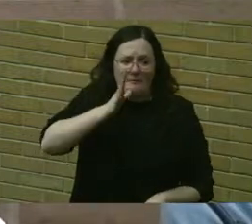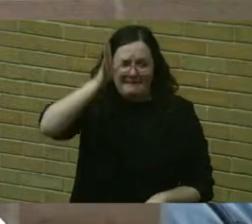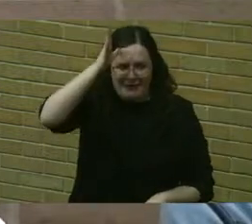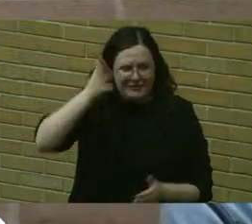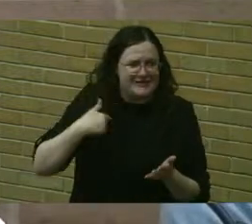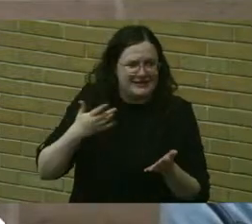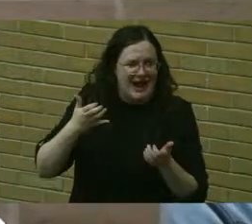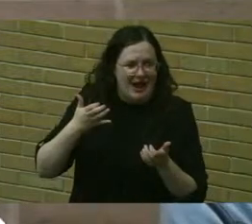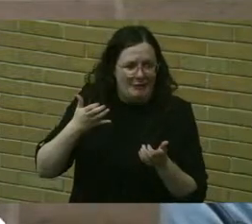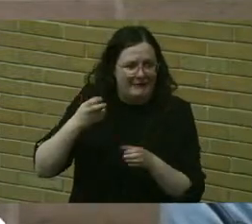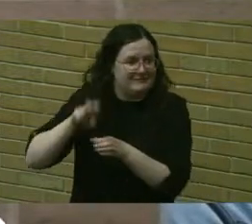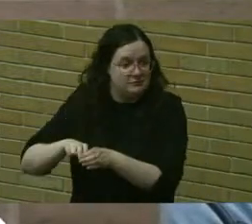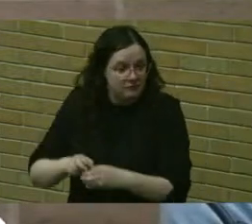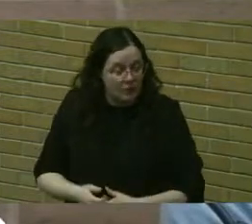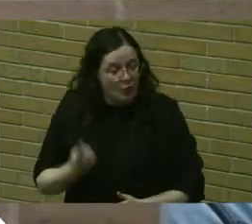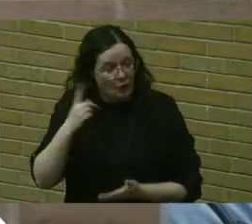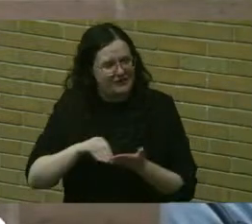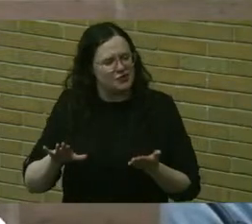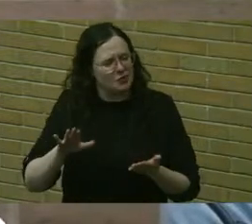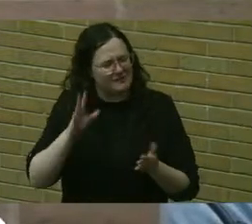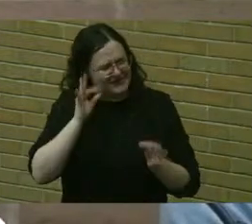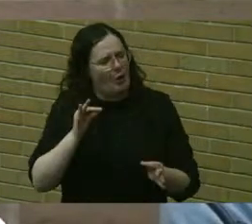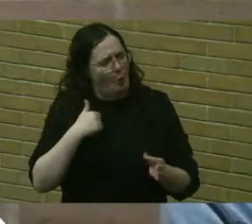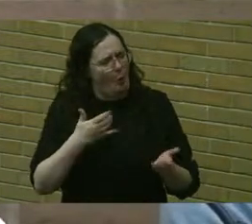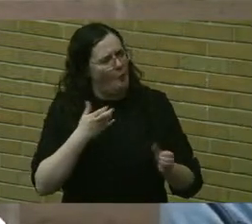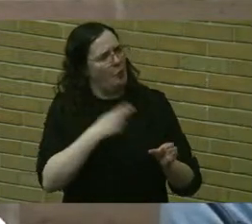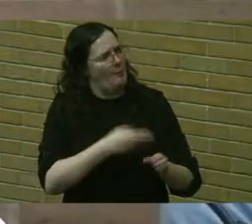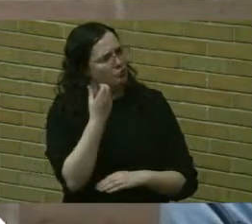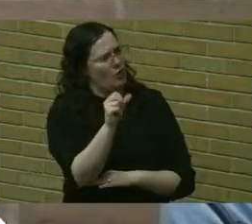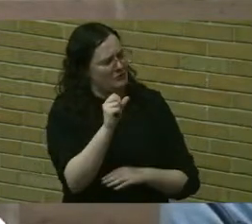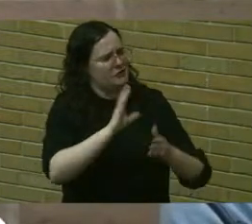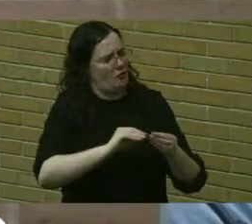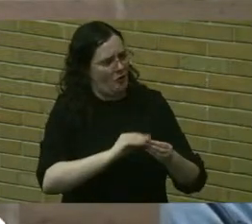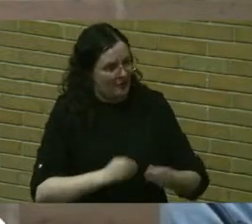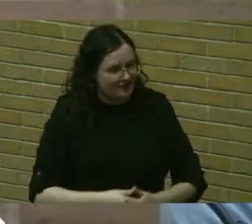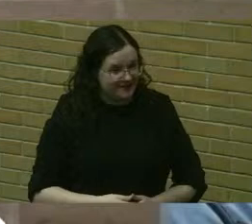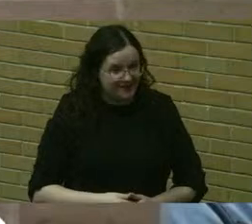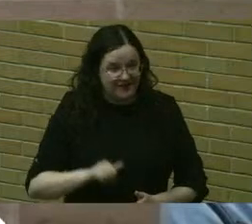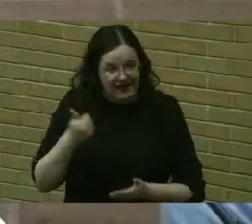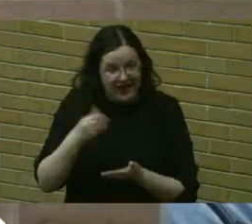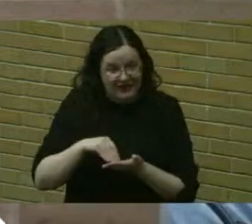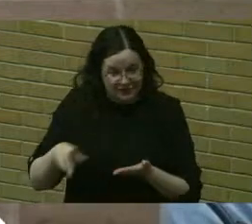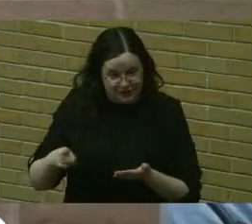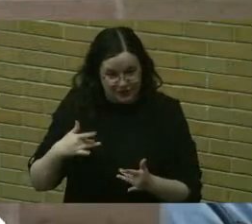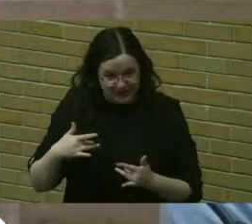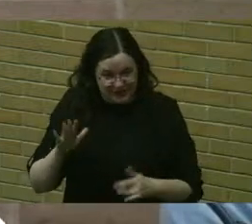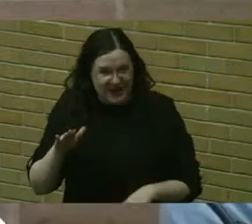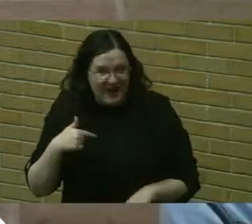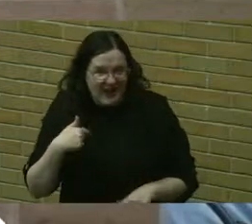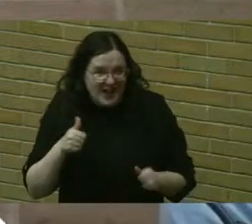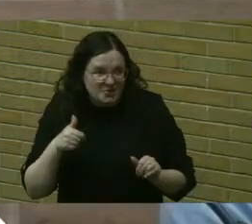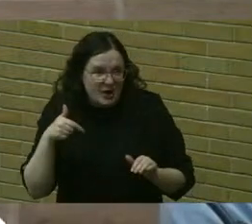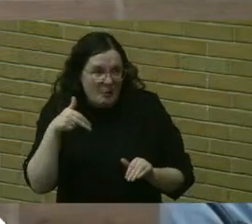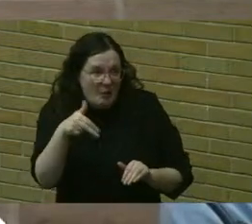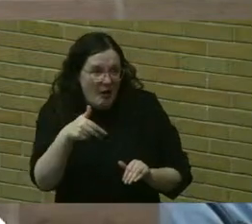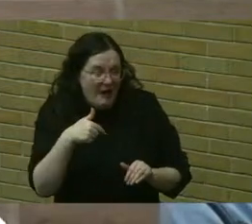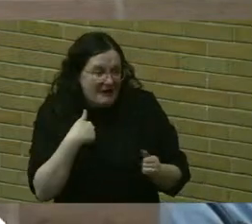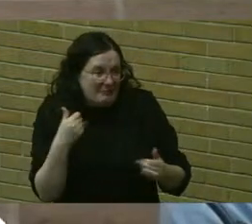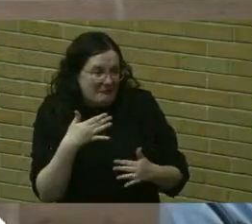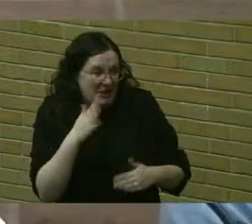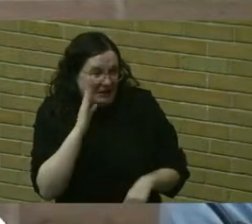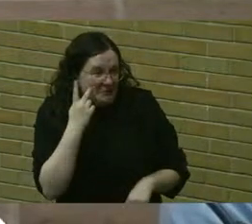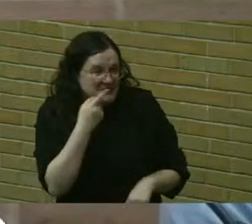crowd and speak his mind. Another was worried that words and images might upset her as she attempted to walk past.